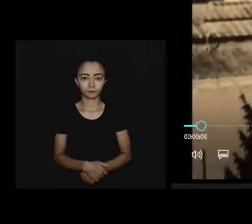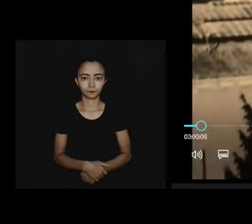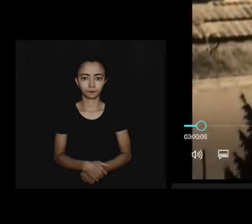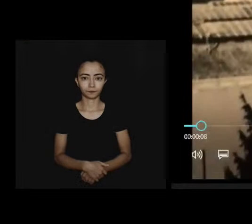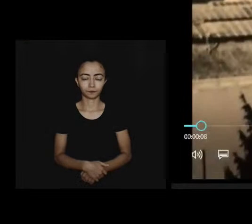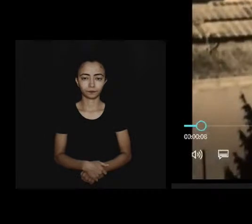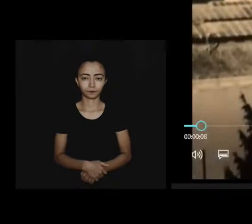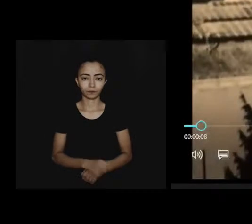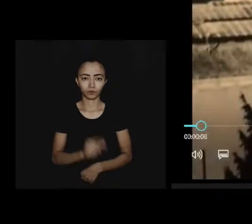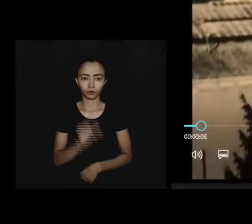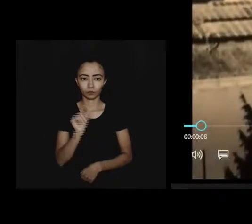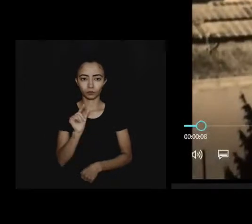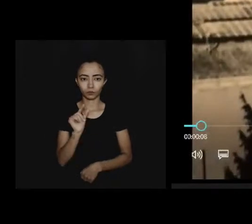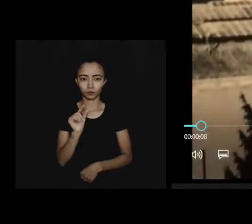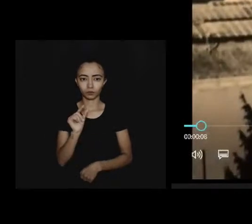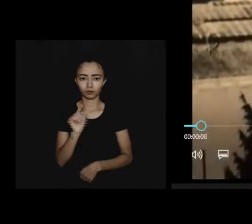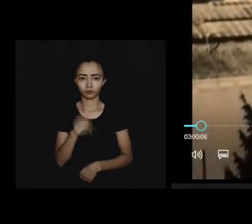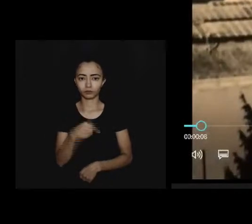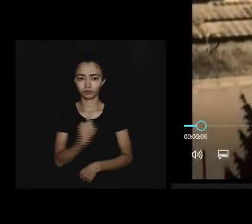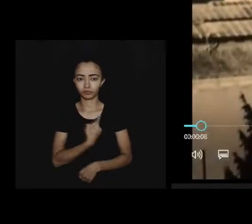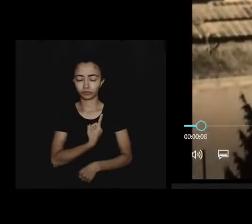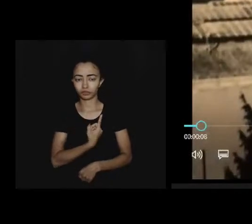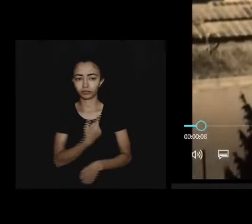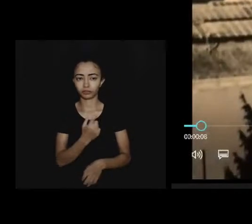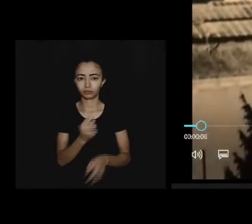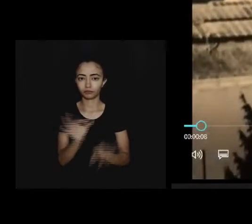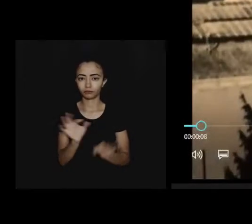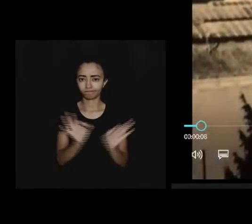Just a second while we try to